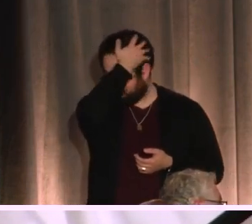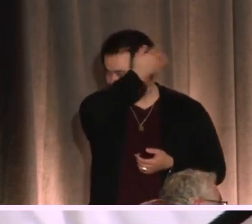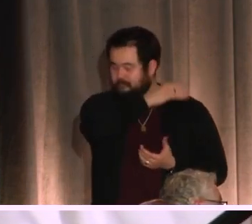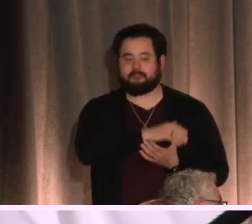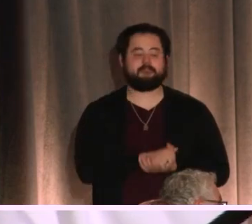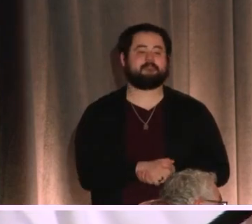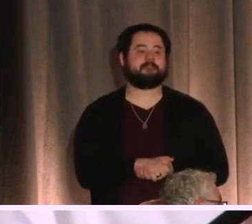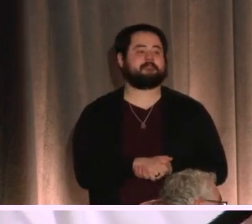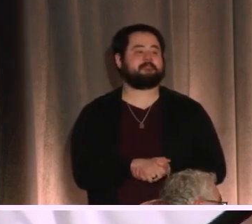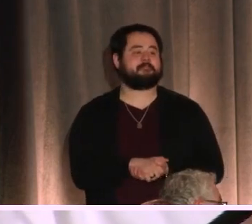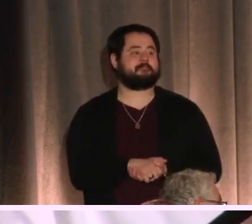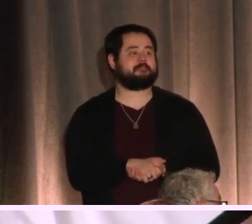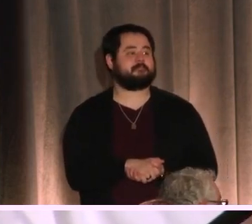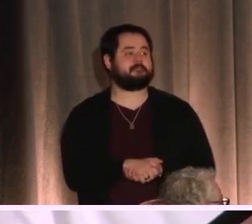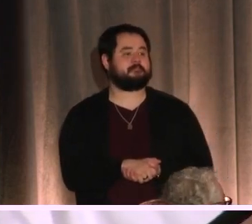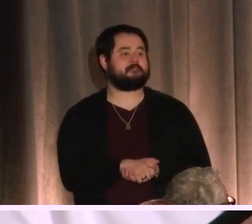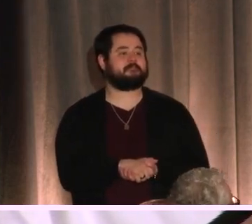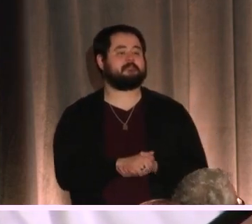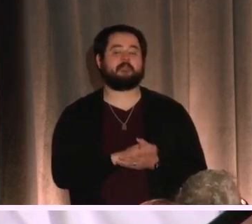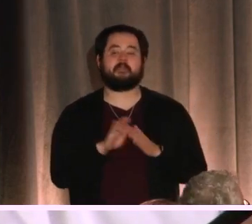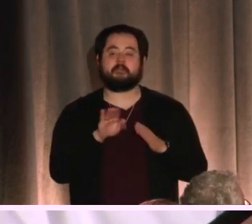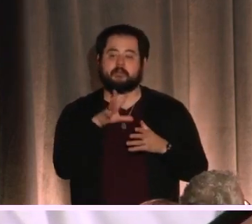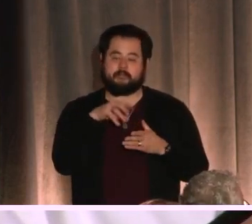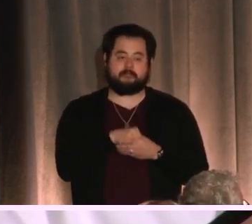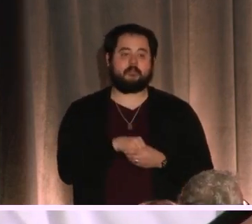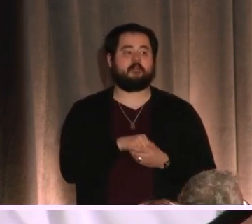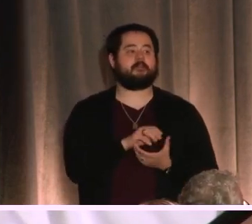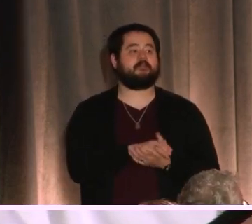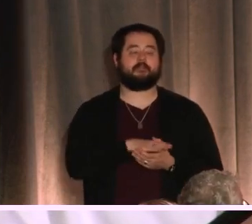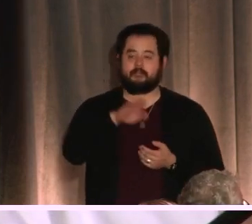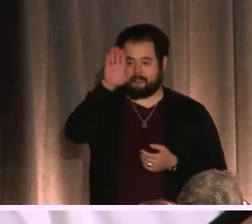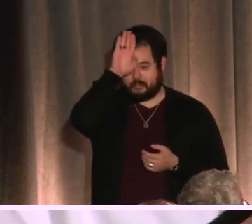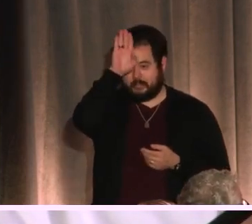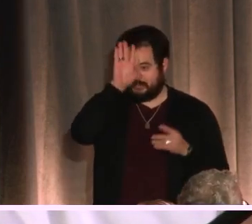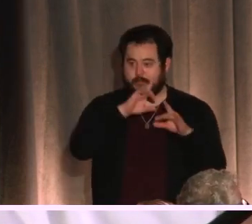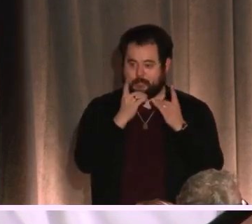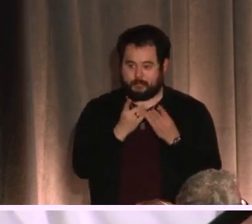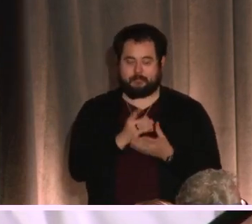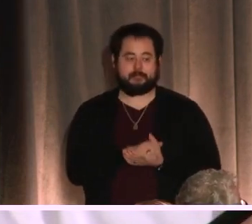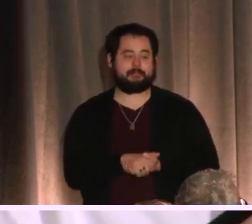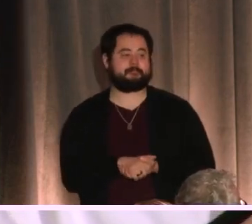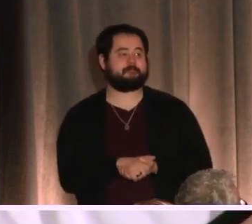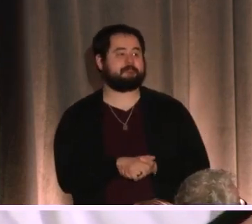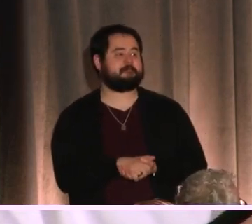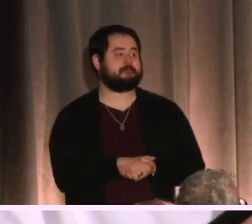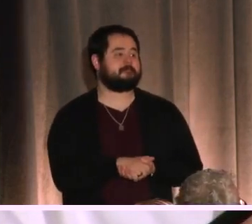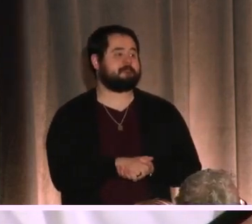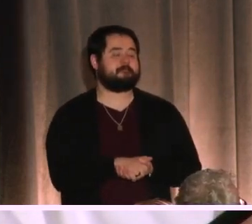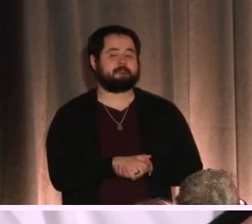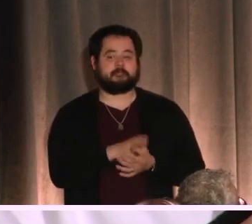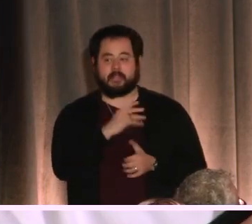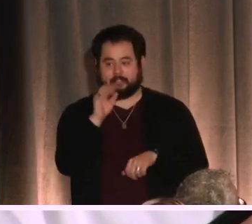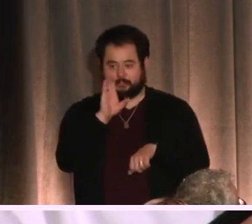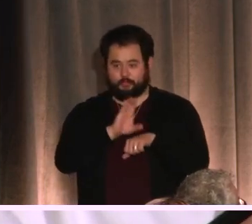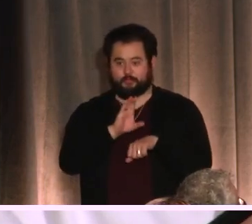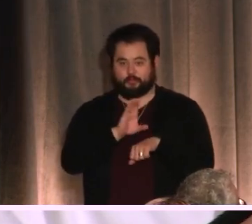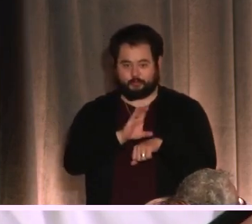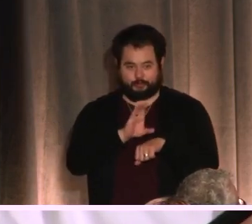and being a part of the fire and department being a part of the fire department and churches,